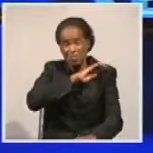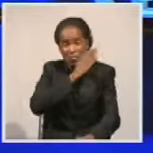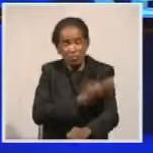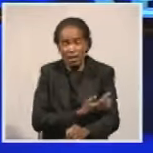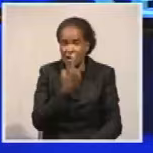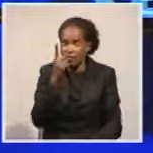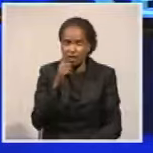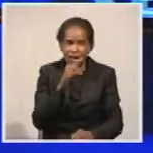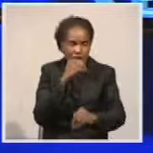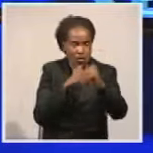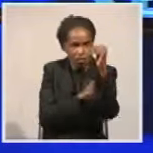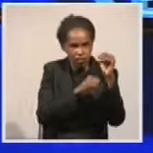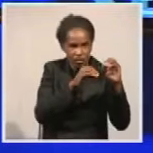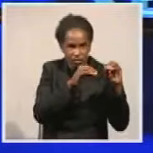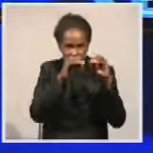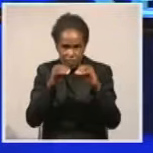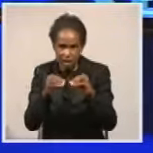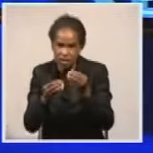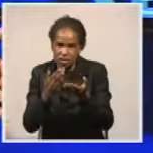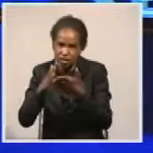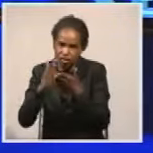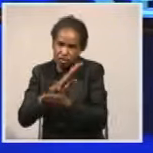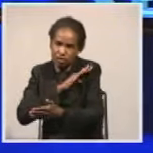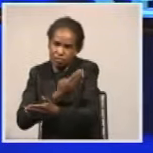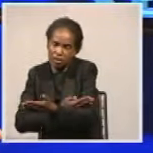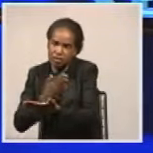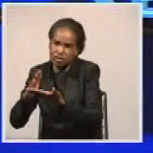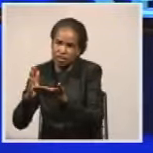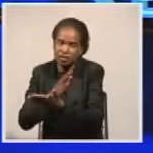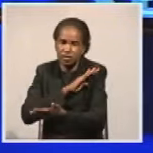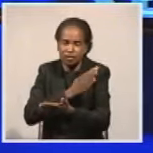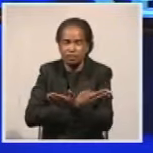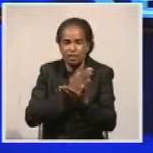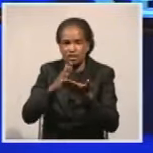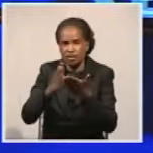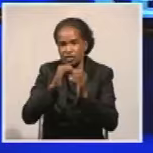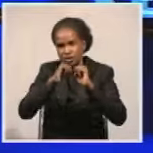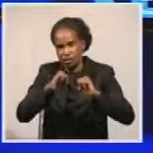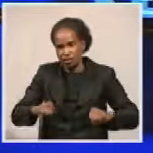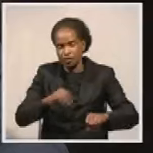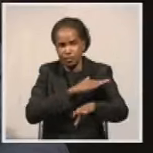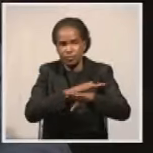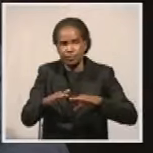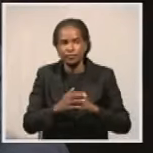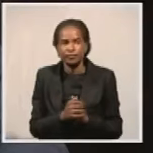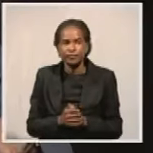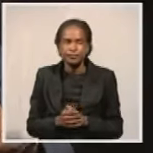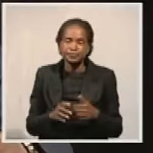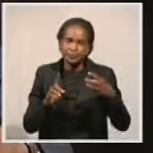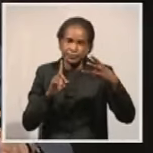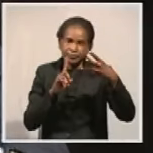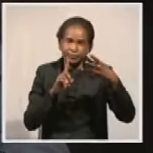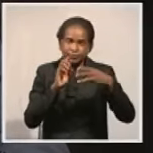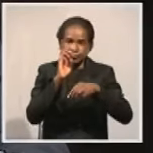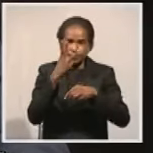order to curb the excessive power. One of the third amendments was also quite a